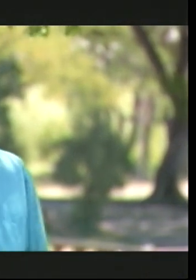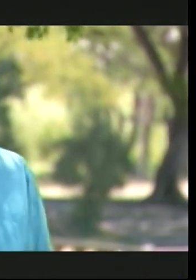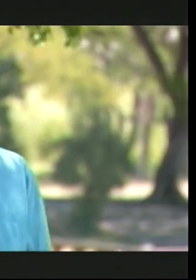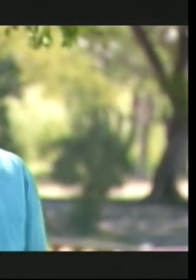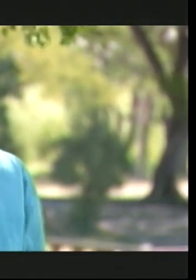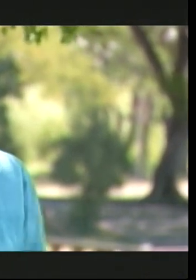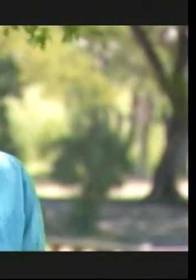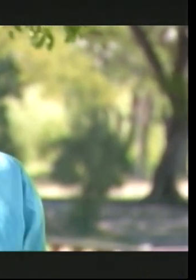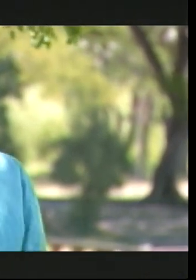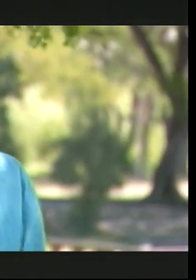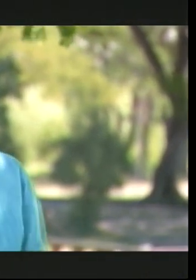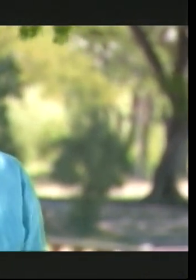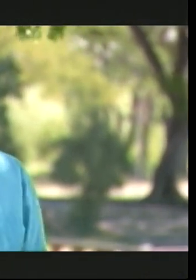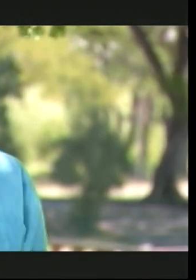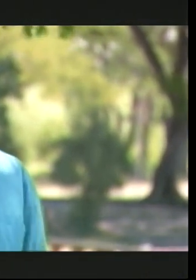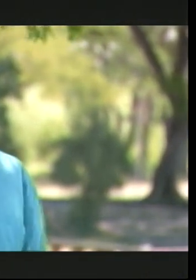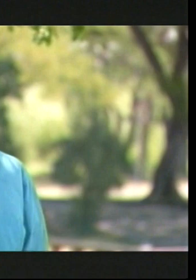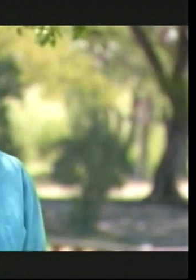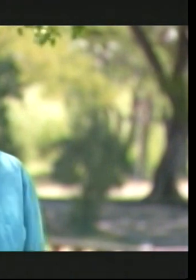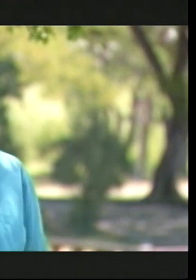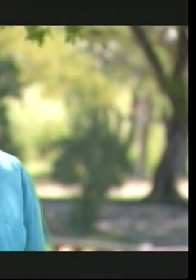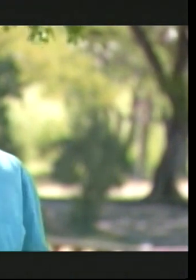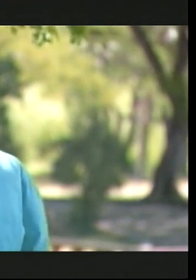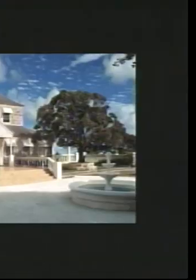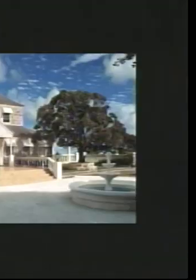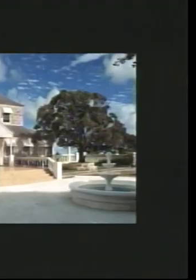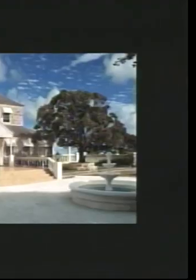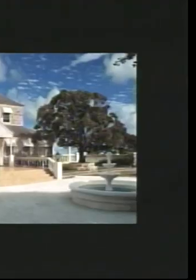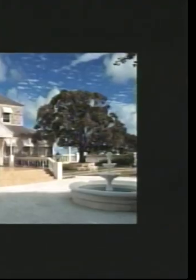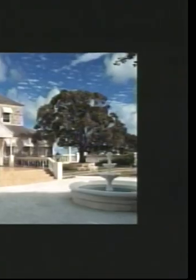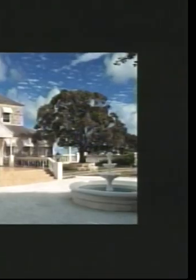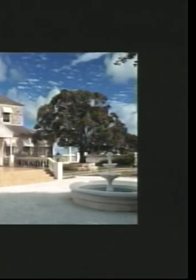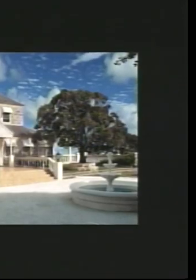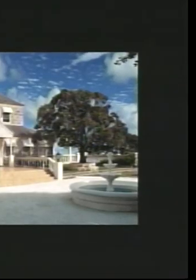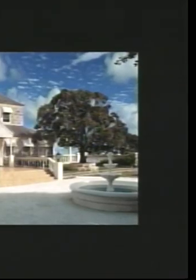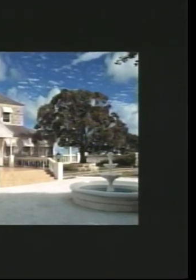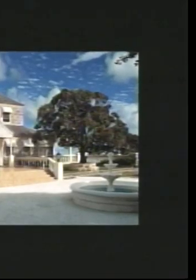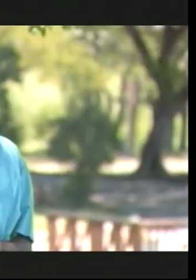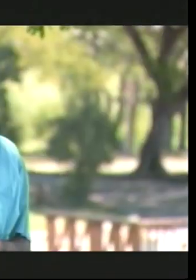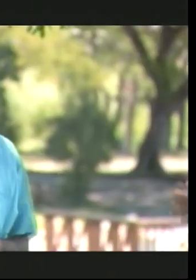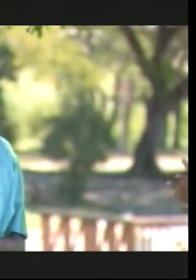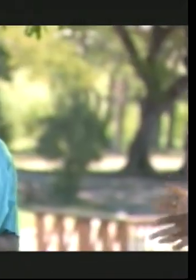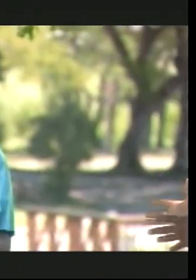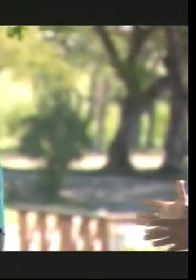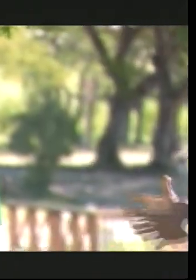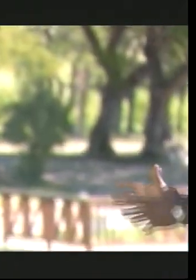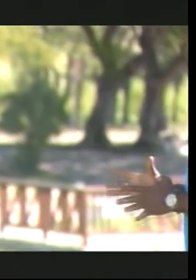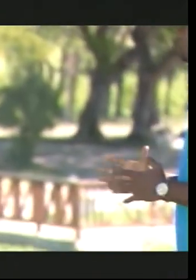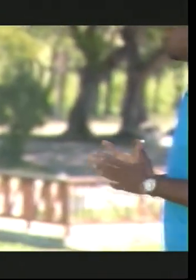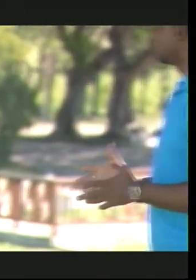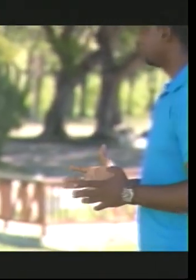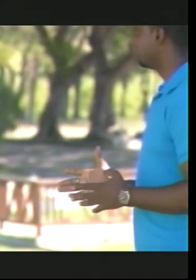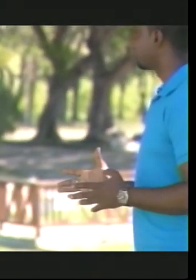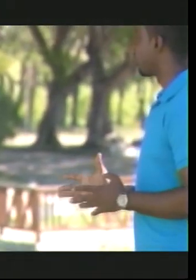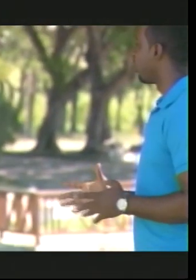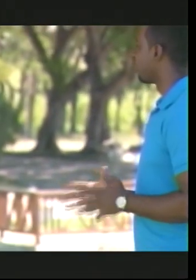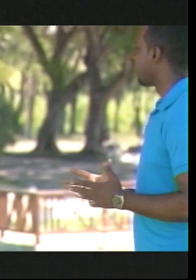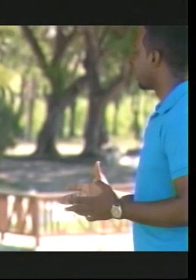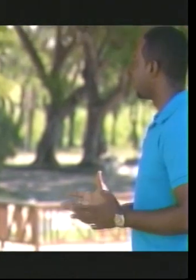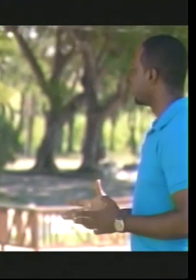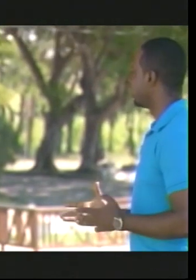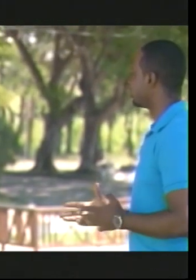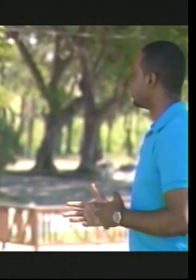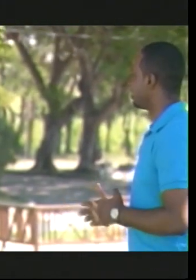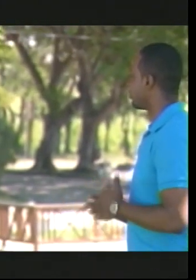And he had owned Bailey's plantation at the time. Now, when we pass the park on Sundays or on